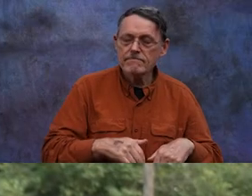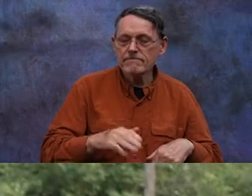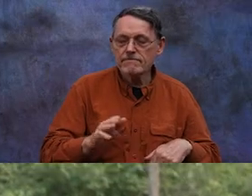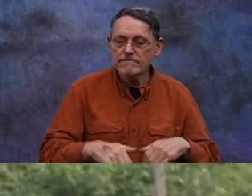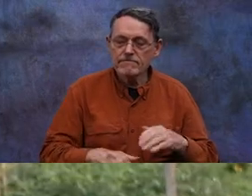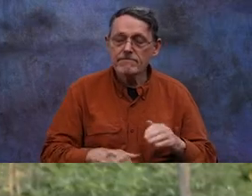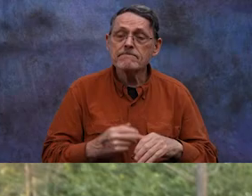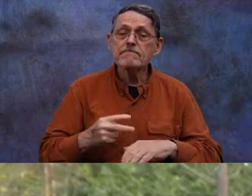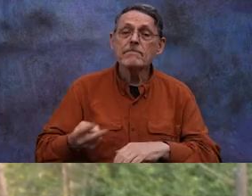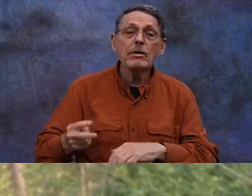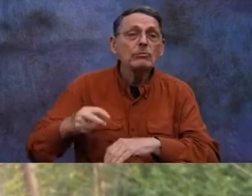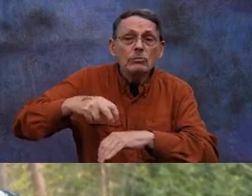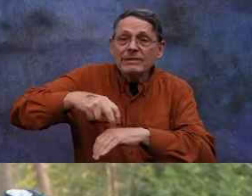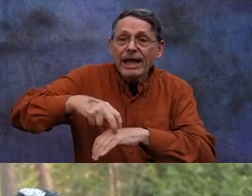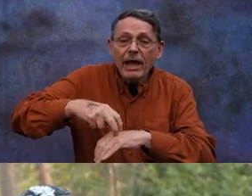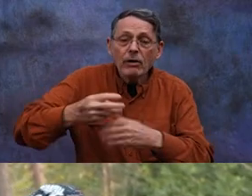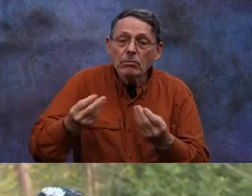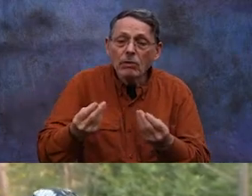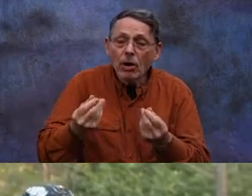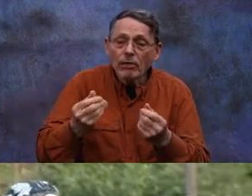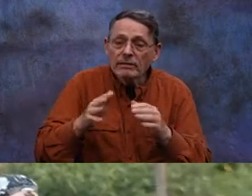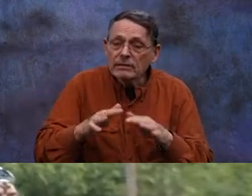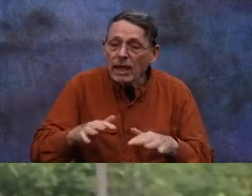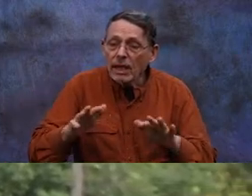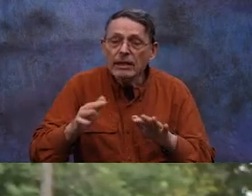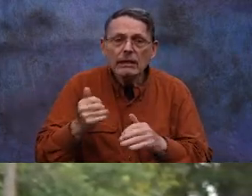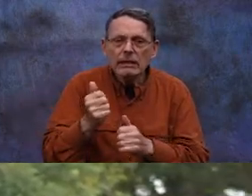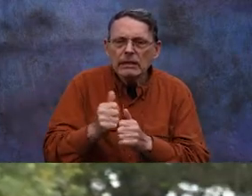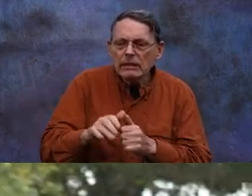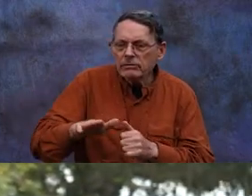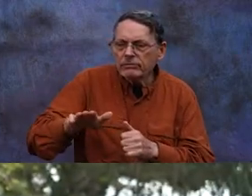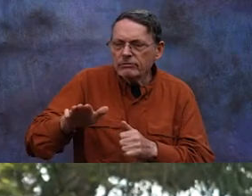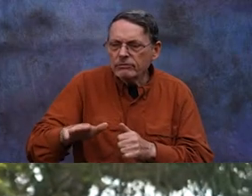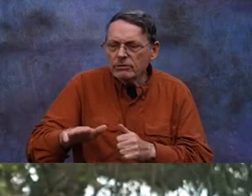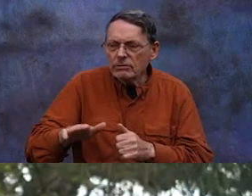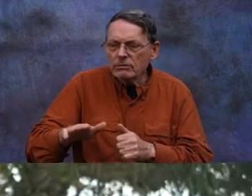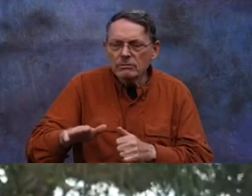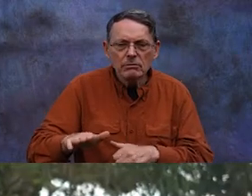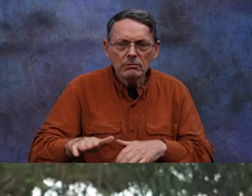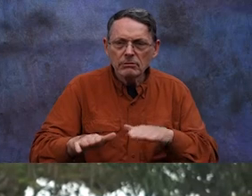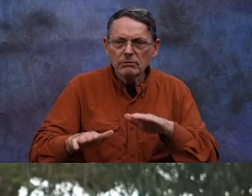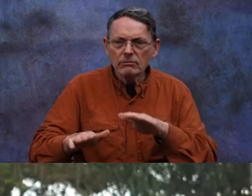And you step upon the sand, and each foot falls heavy.